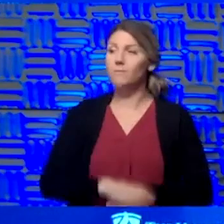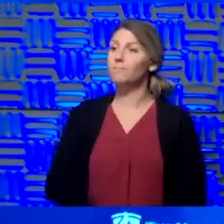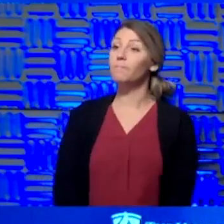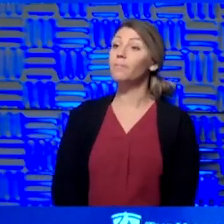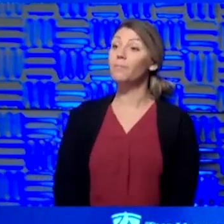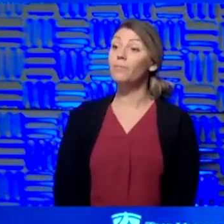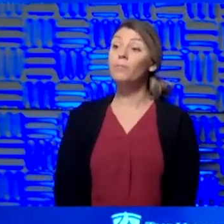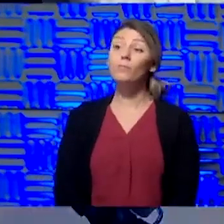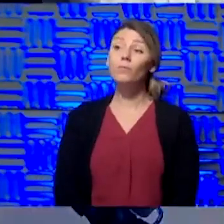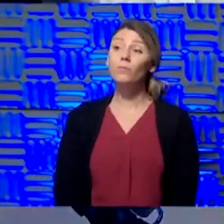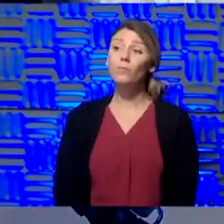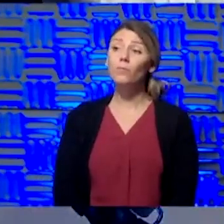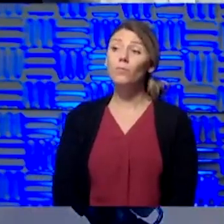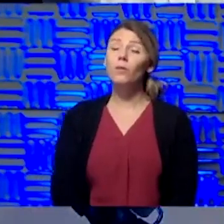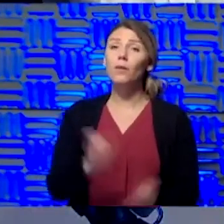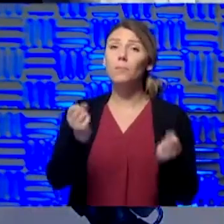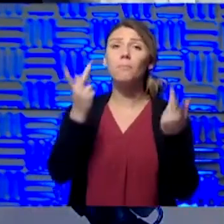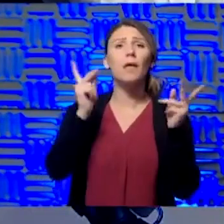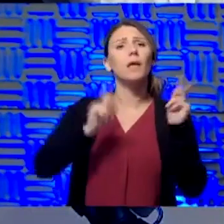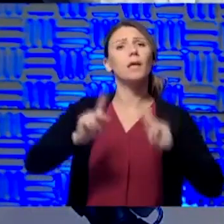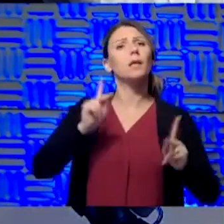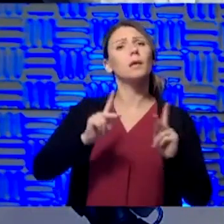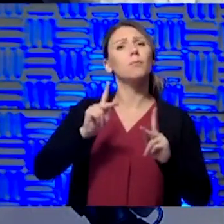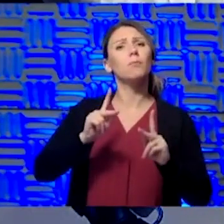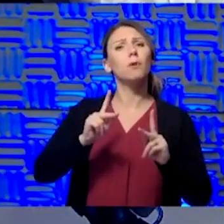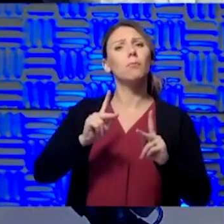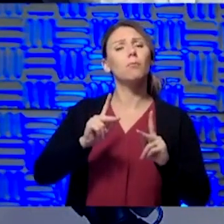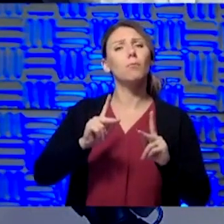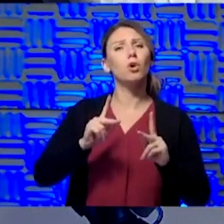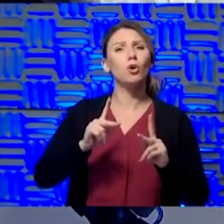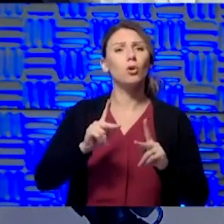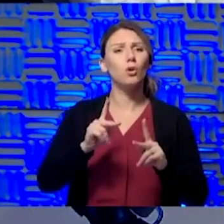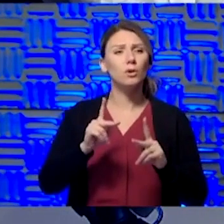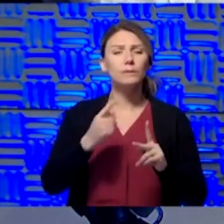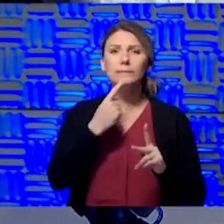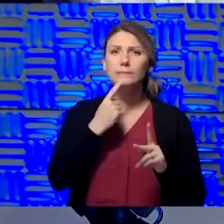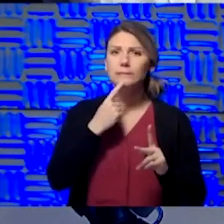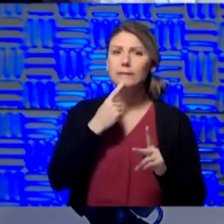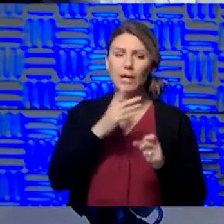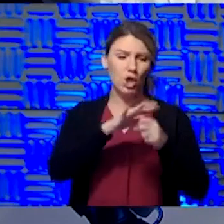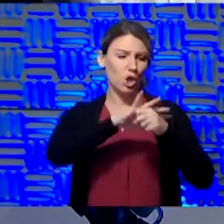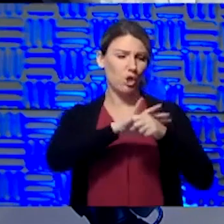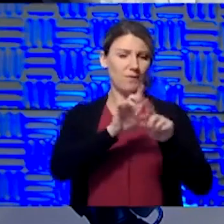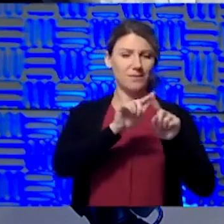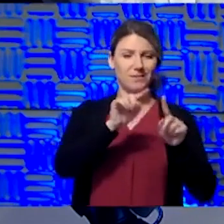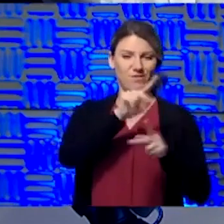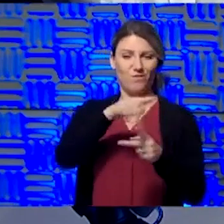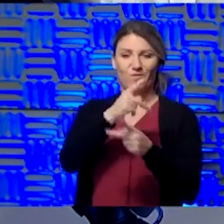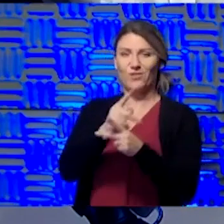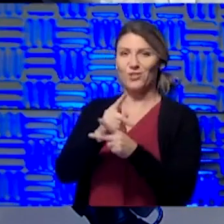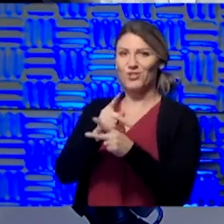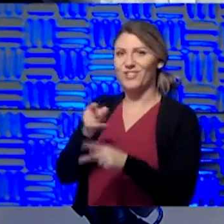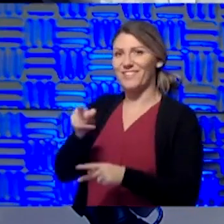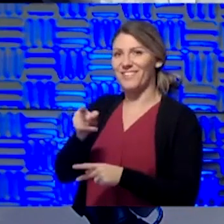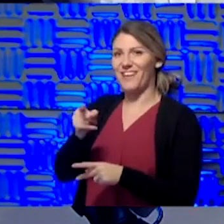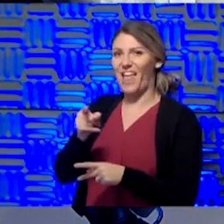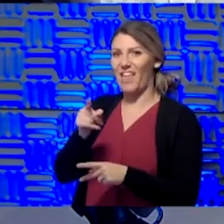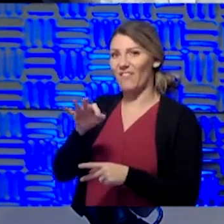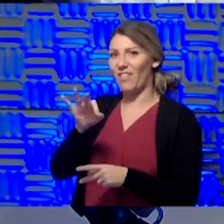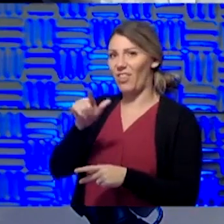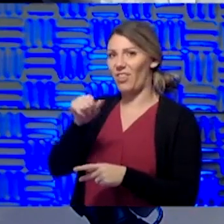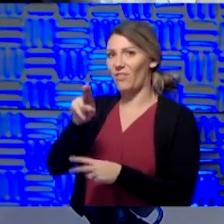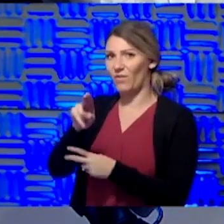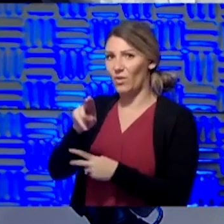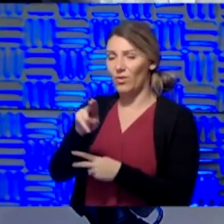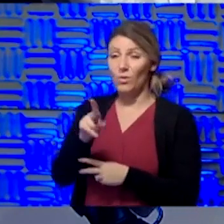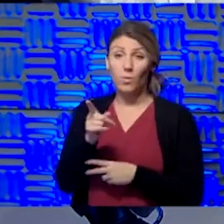Okay, and I know a lot of people have said, COVID is just a different version of the flu. You had both